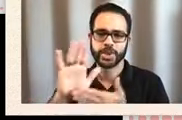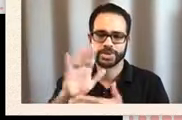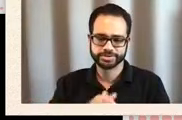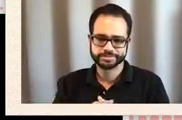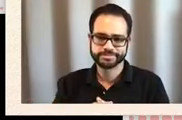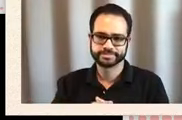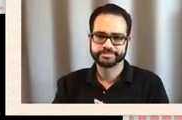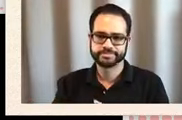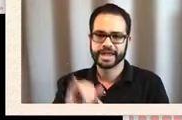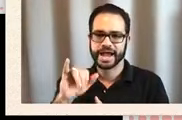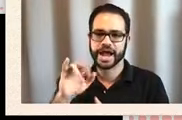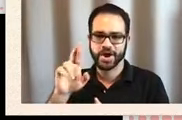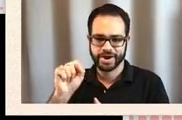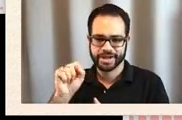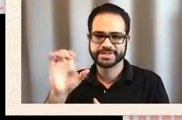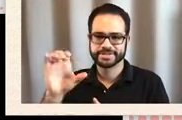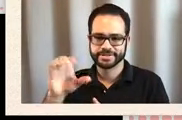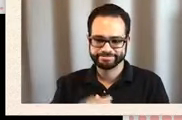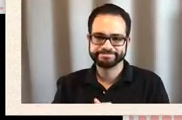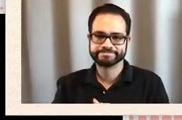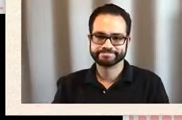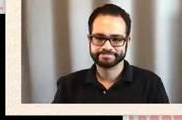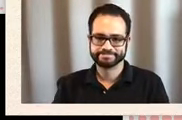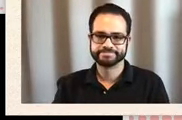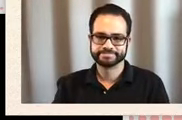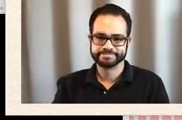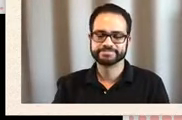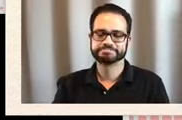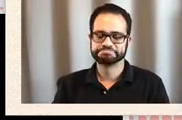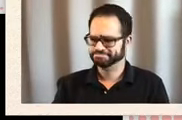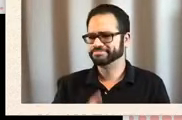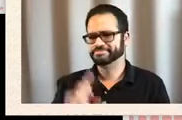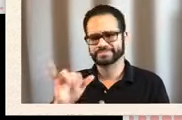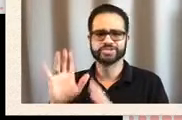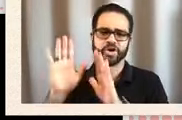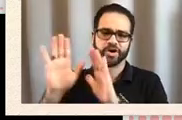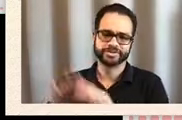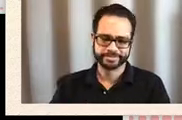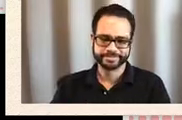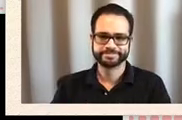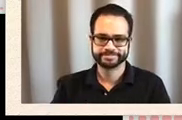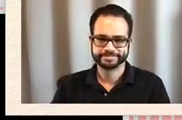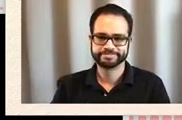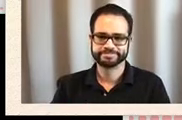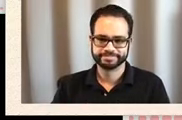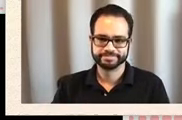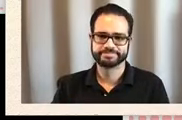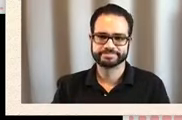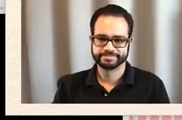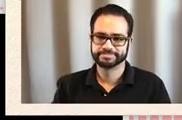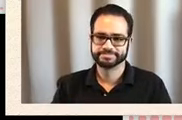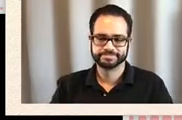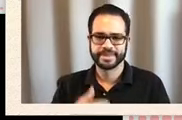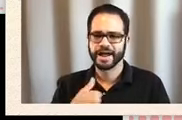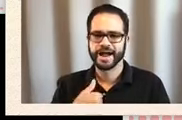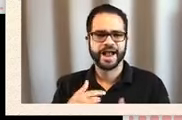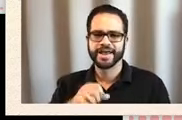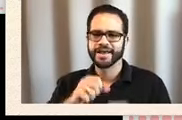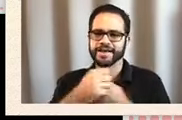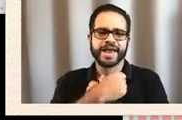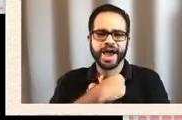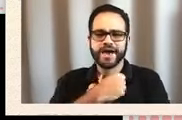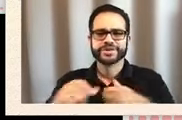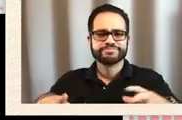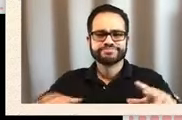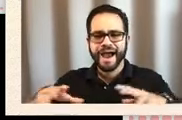IRSC. That's awesome. Yeah. There you go. I love bragging about Mike, and Mike always